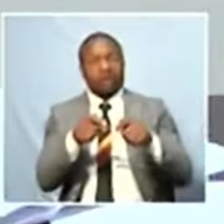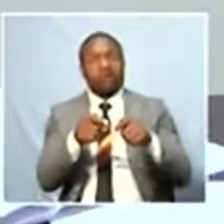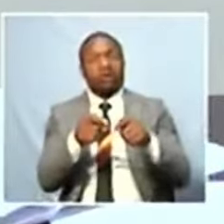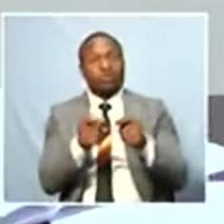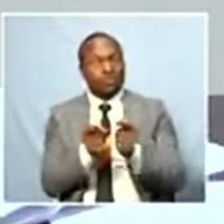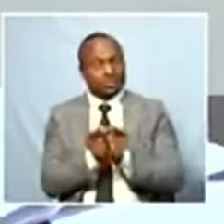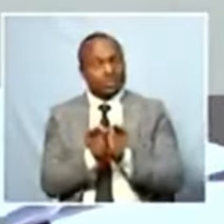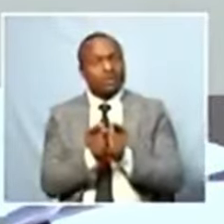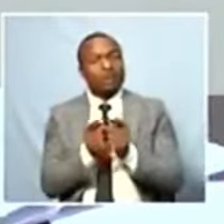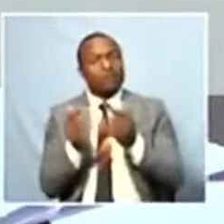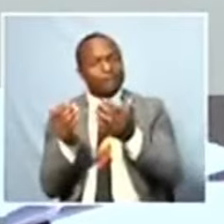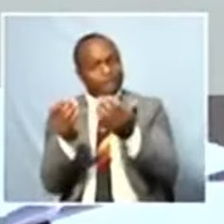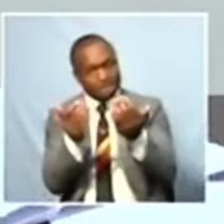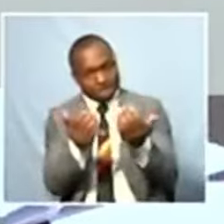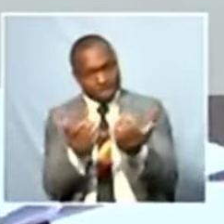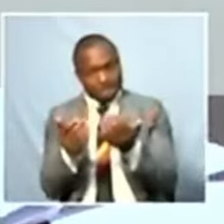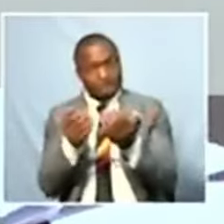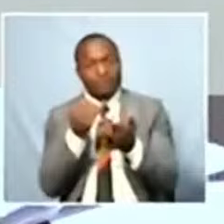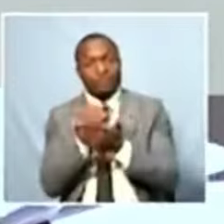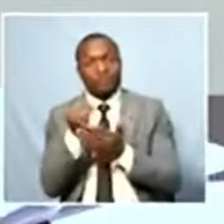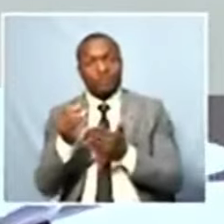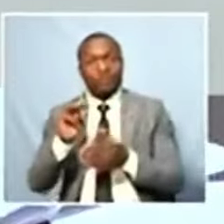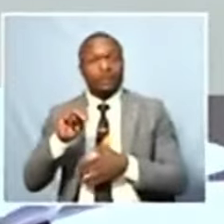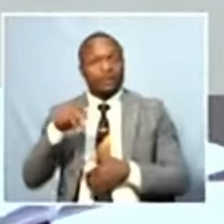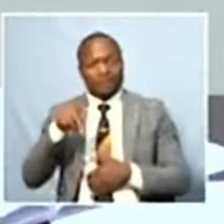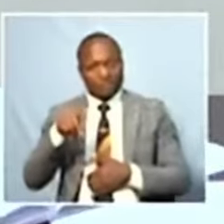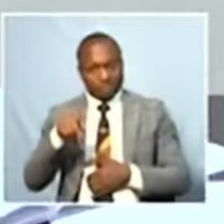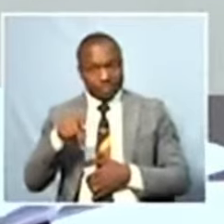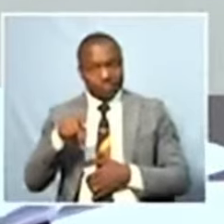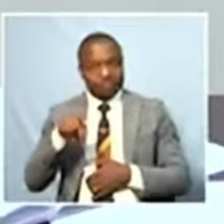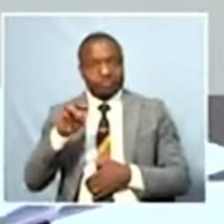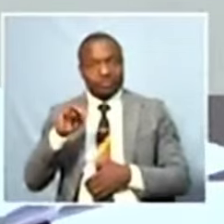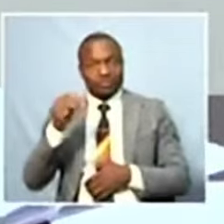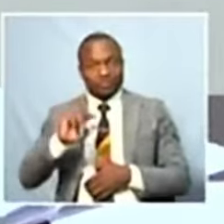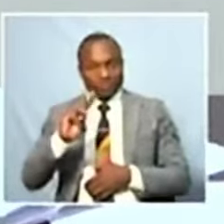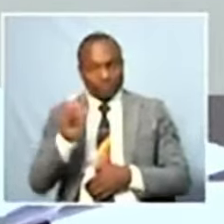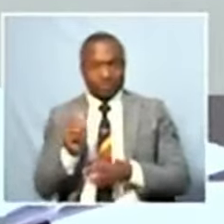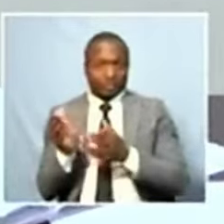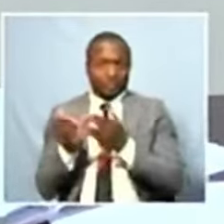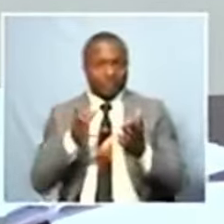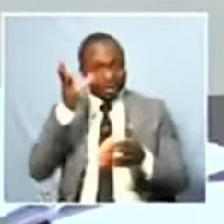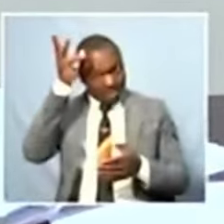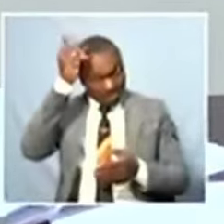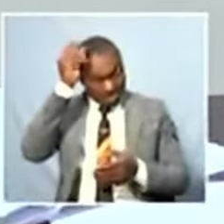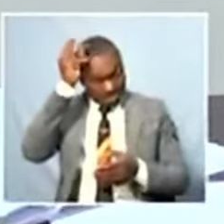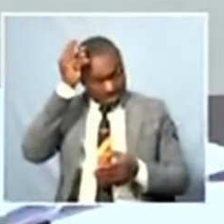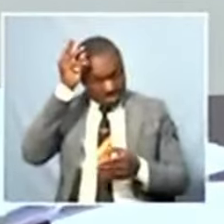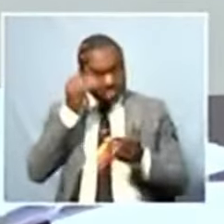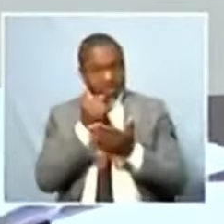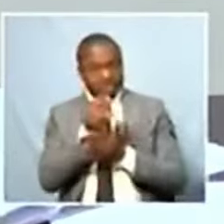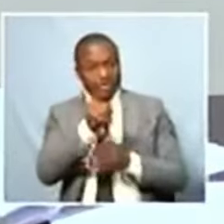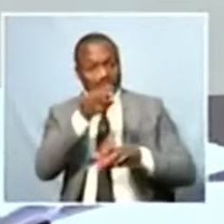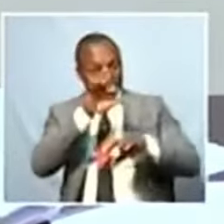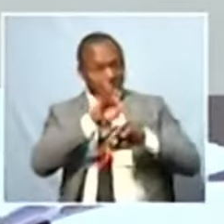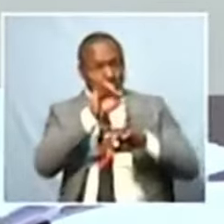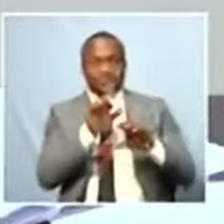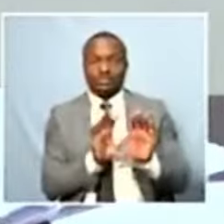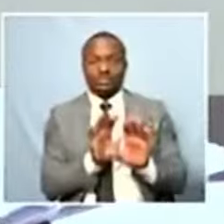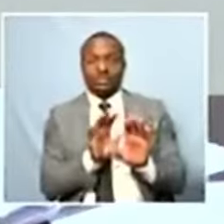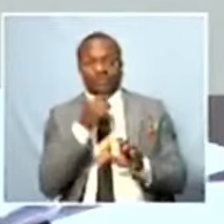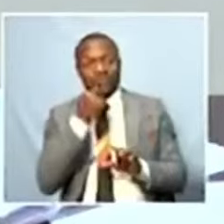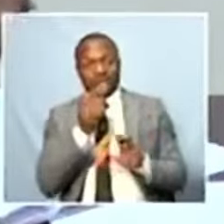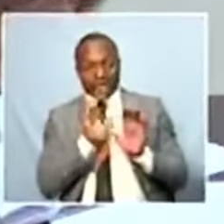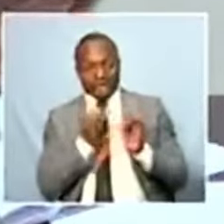buses, the issues Honorable Maumba was raising, the taxes, and the taxi drivers, those have not been touched. We said for